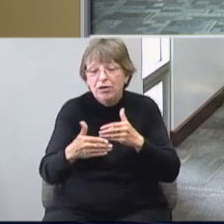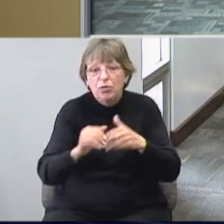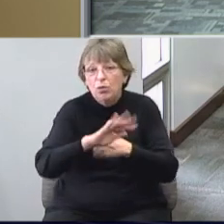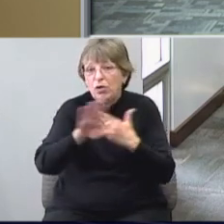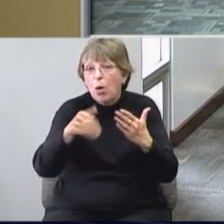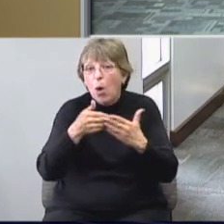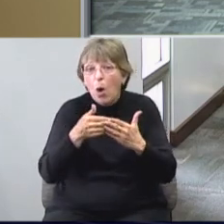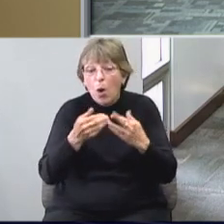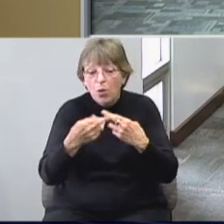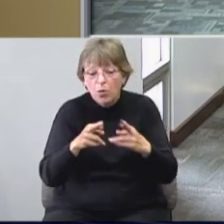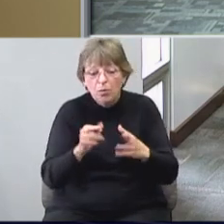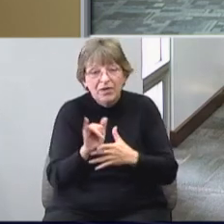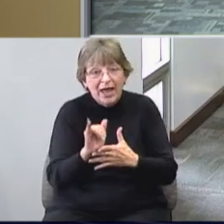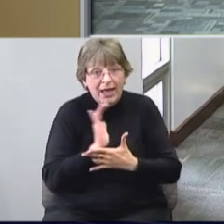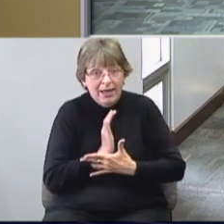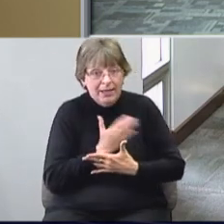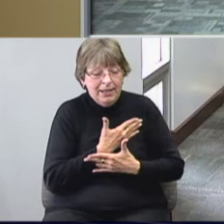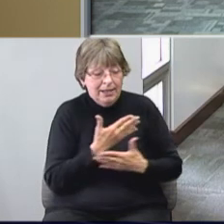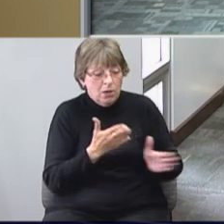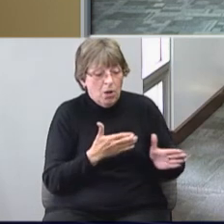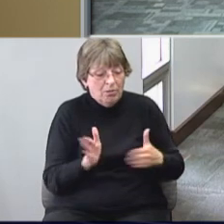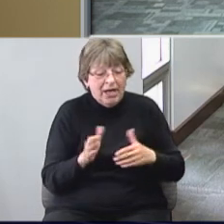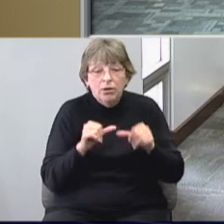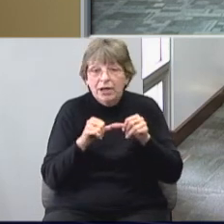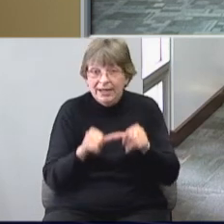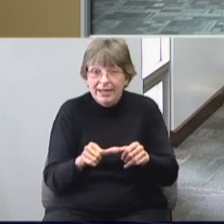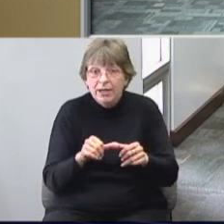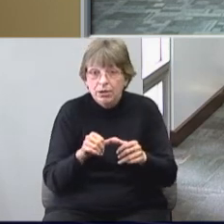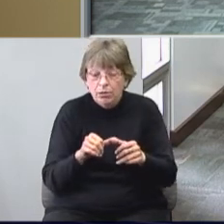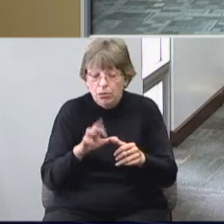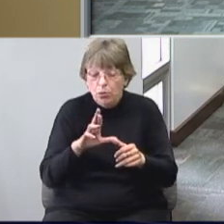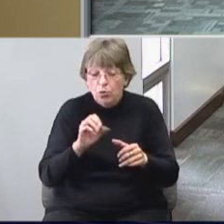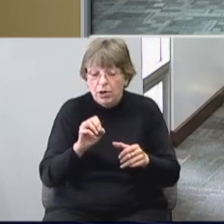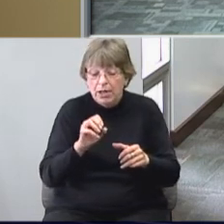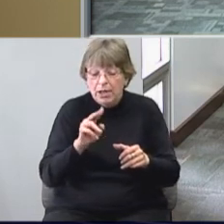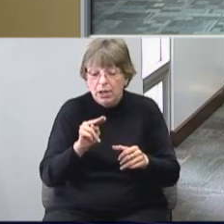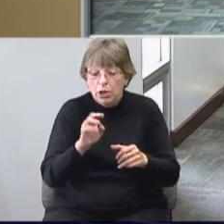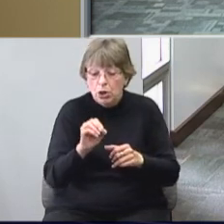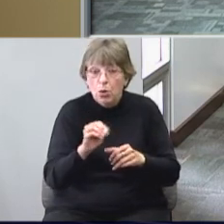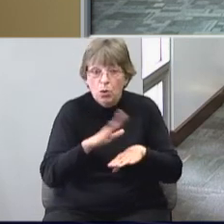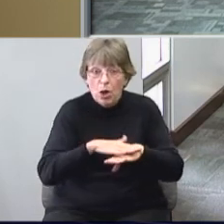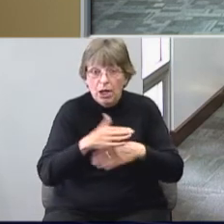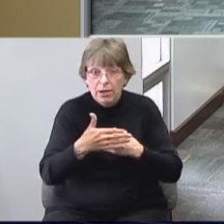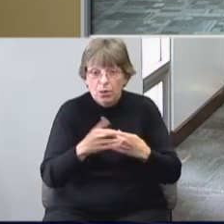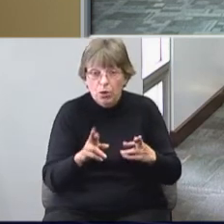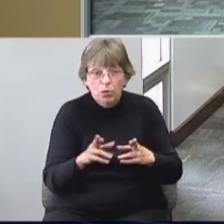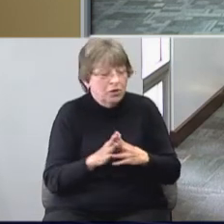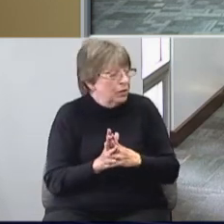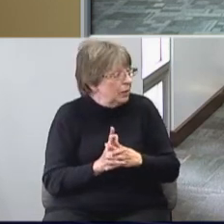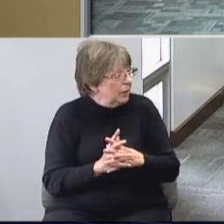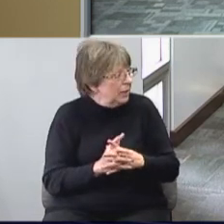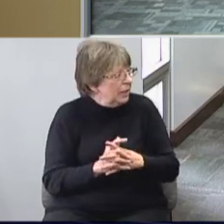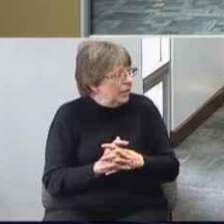And that is our plan, to continue doing the